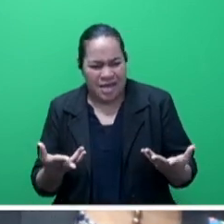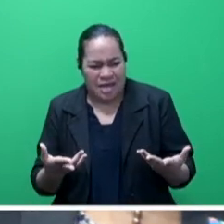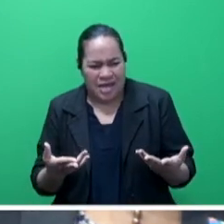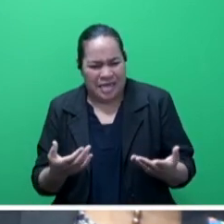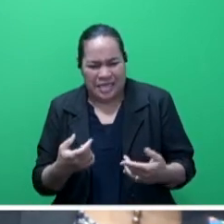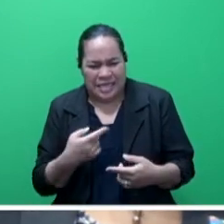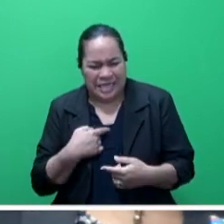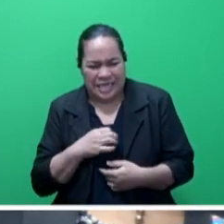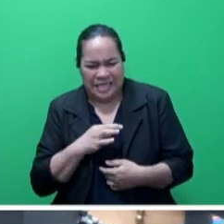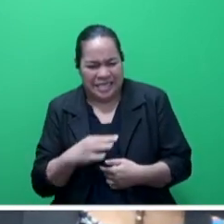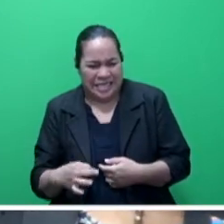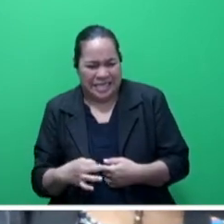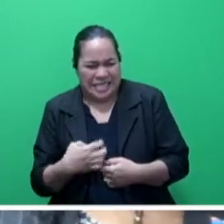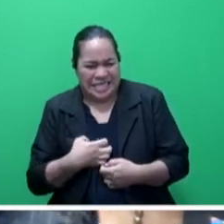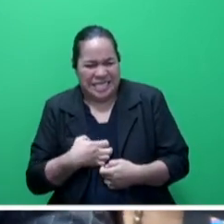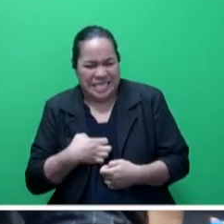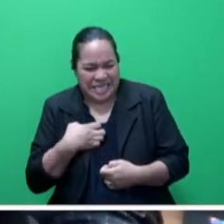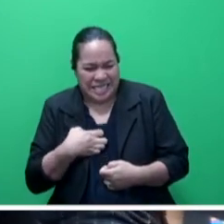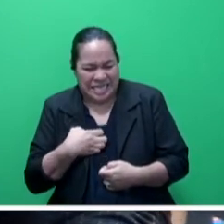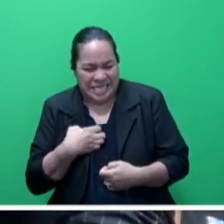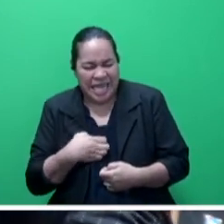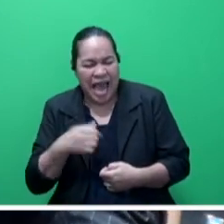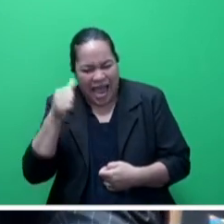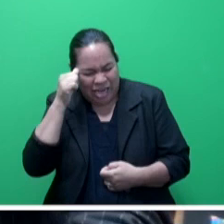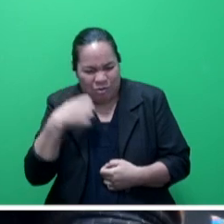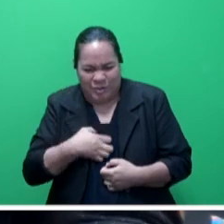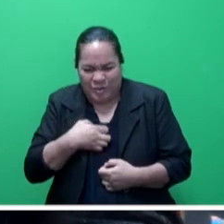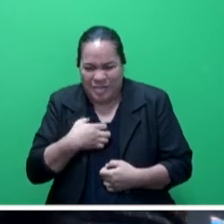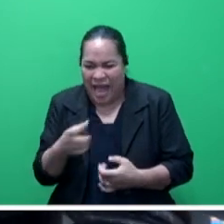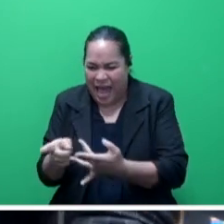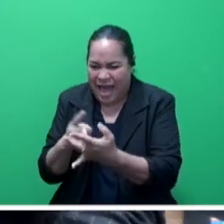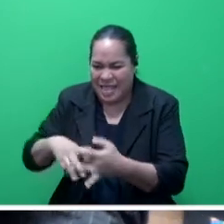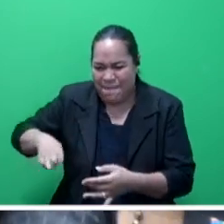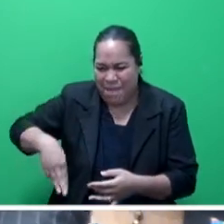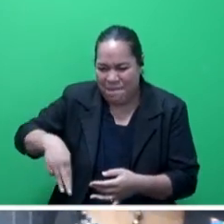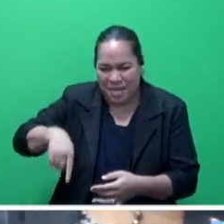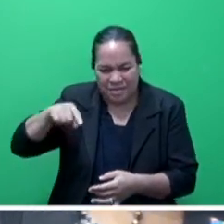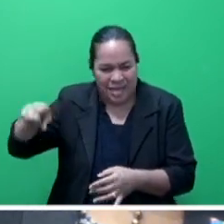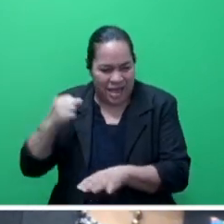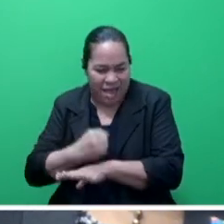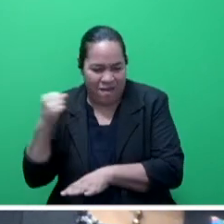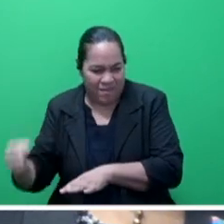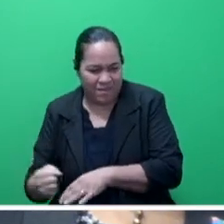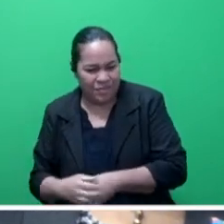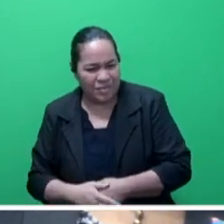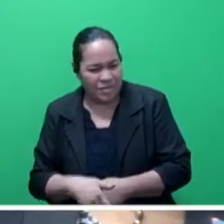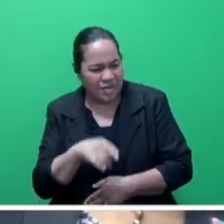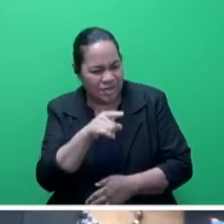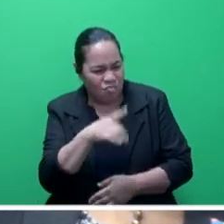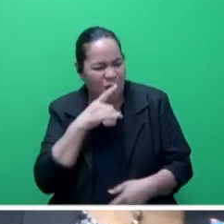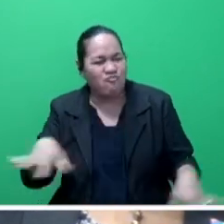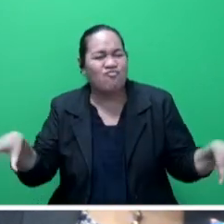wrong way. This really irks me. And I know it irks every member of the House on this side of the House. The utter